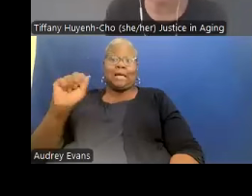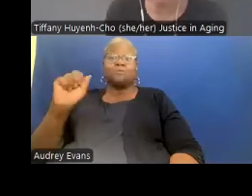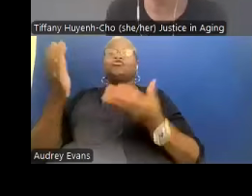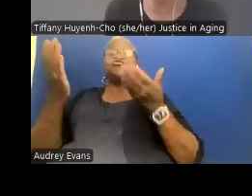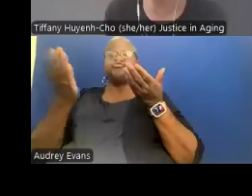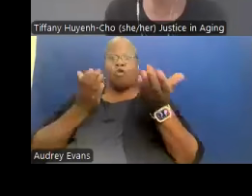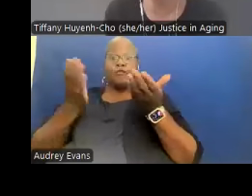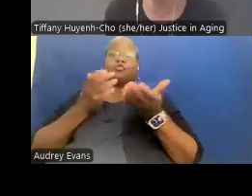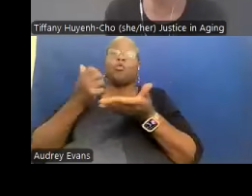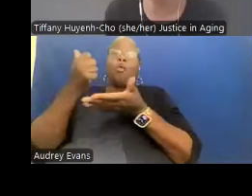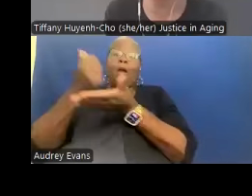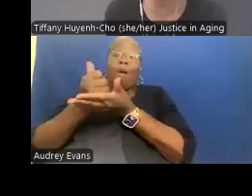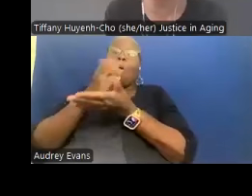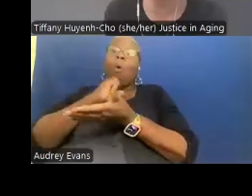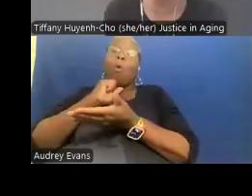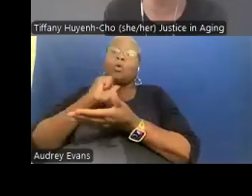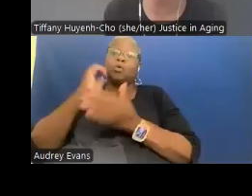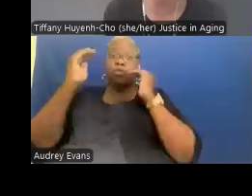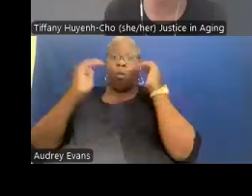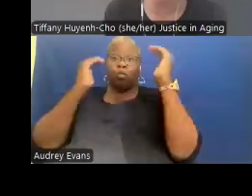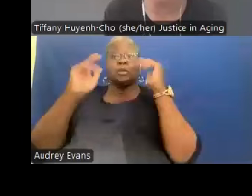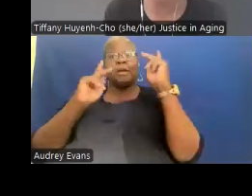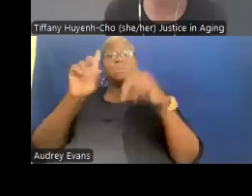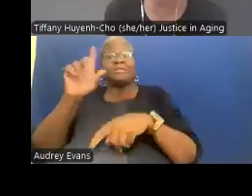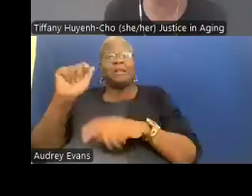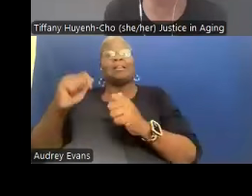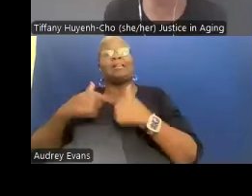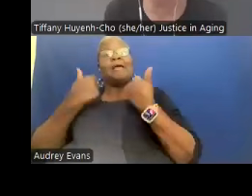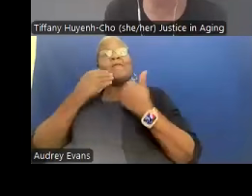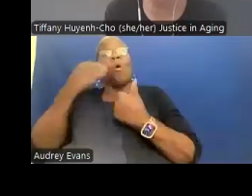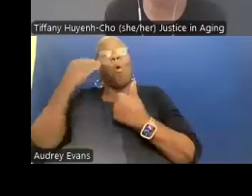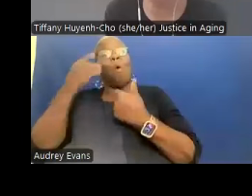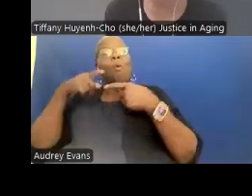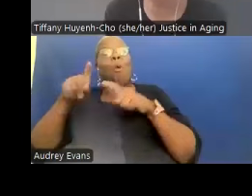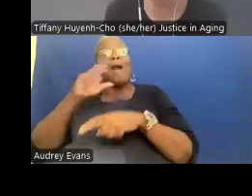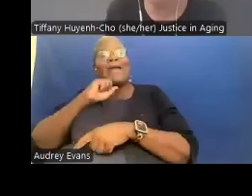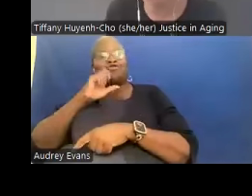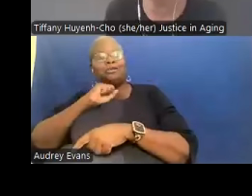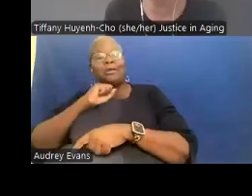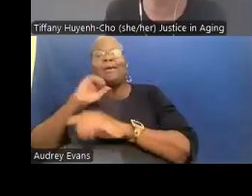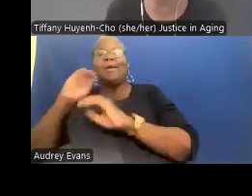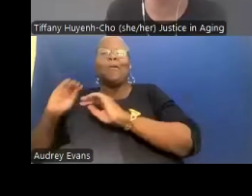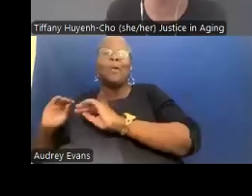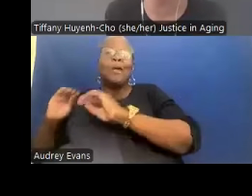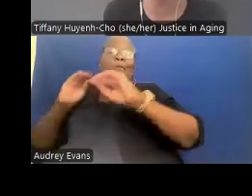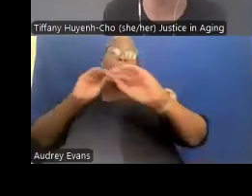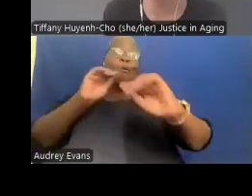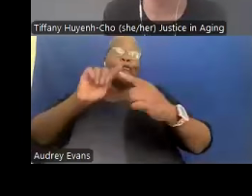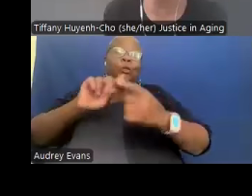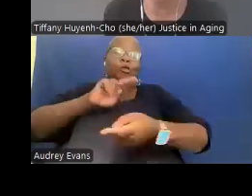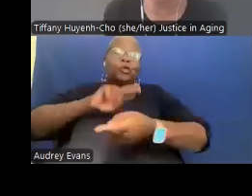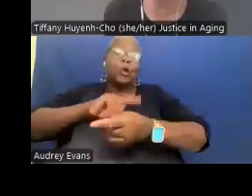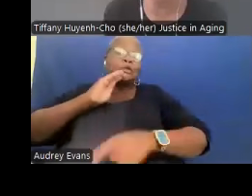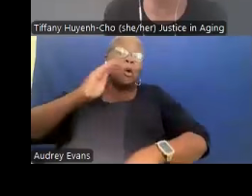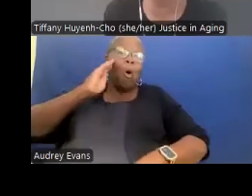older adults and people with disabilities live at home as they age. So instead of having to move to a nursing facility, you